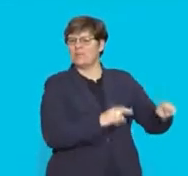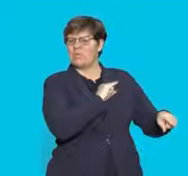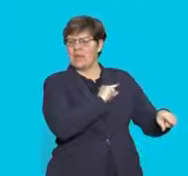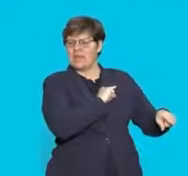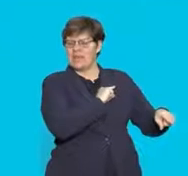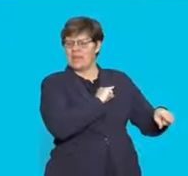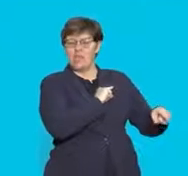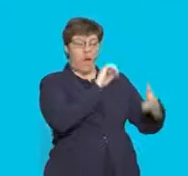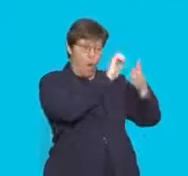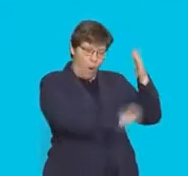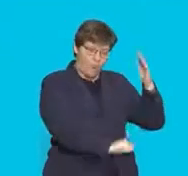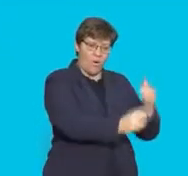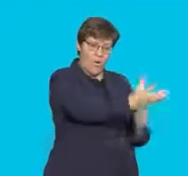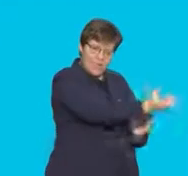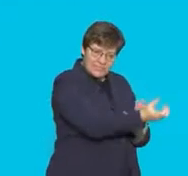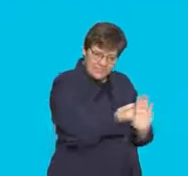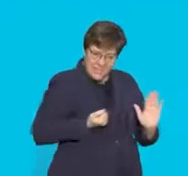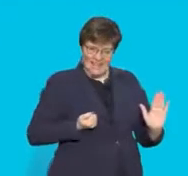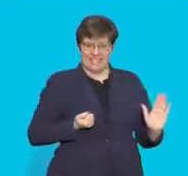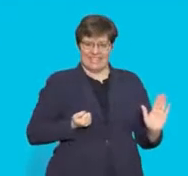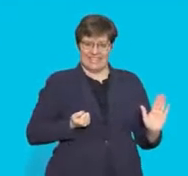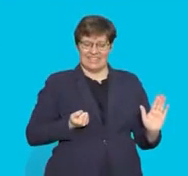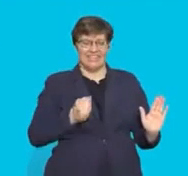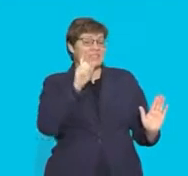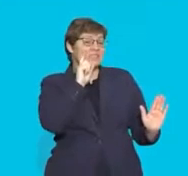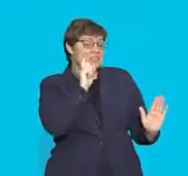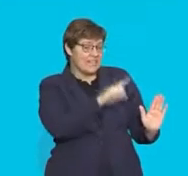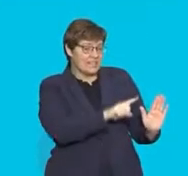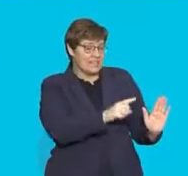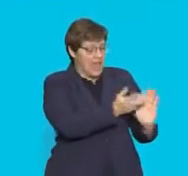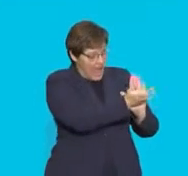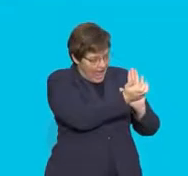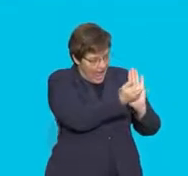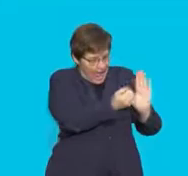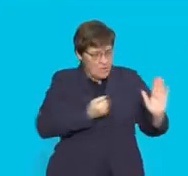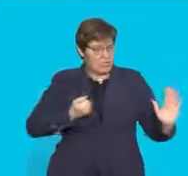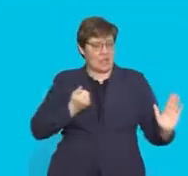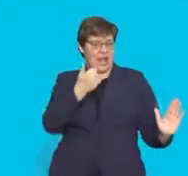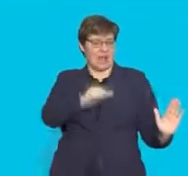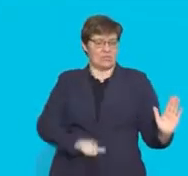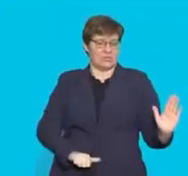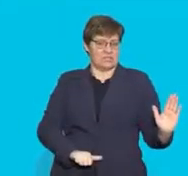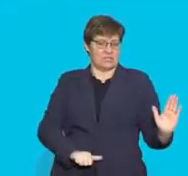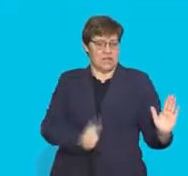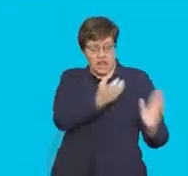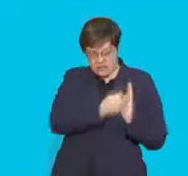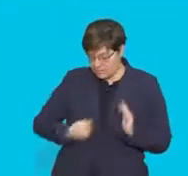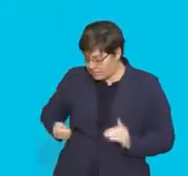depreciation? We're removing the accumulated depreciation. Watch, you're taking it out of that account